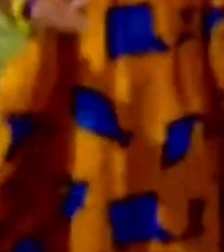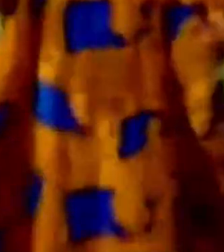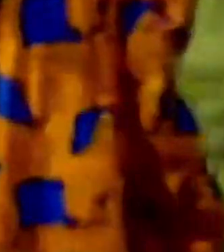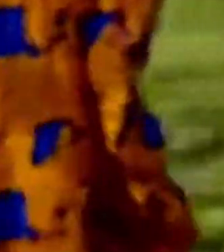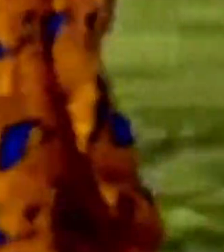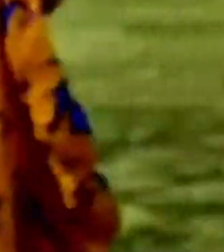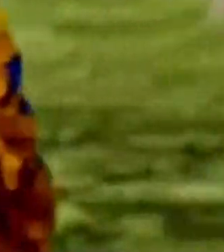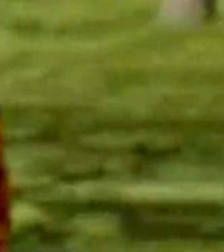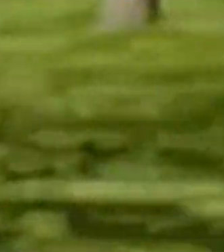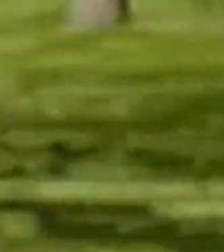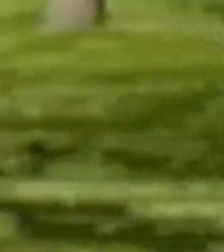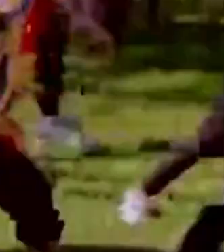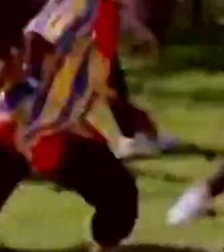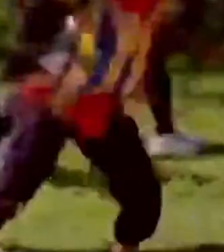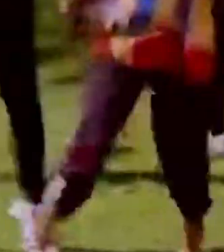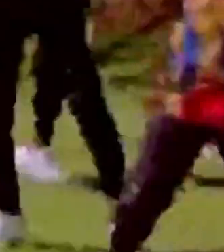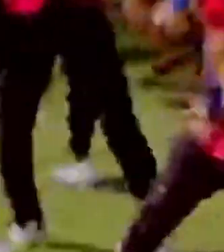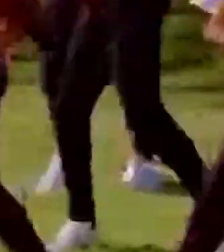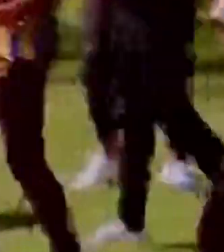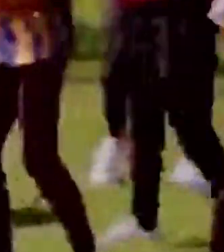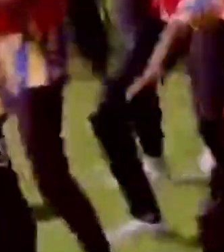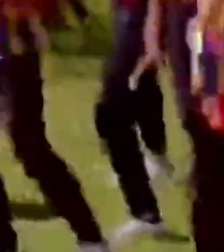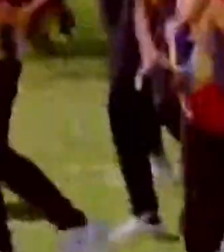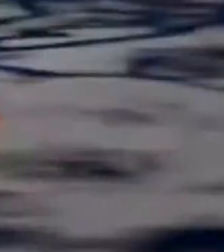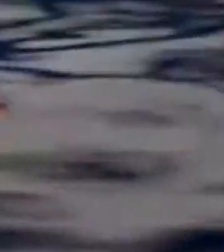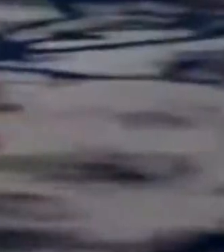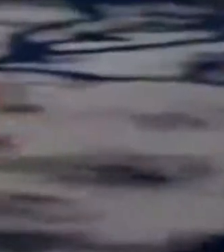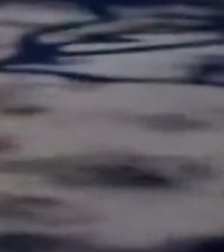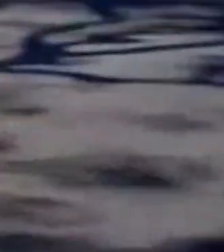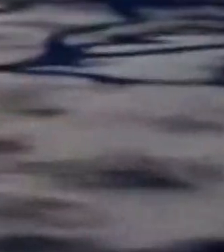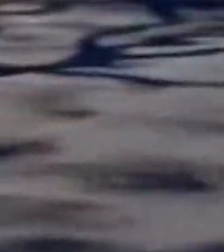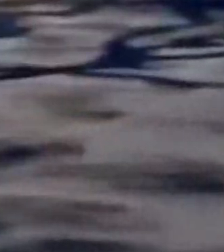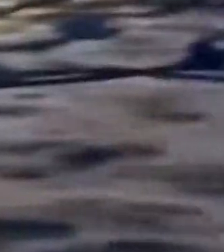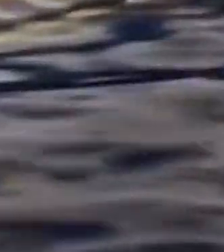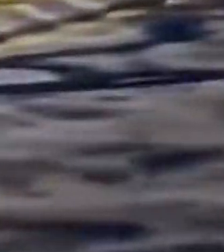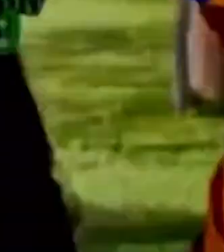misisitanga tonse yapenda we praise God all day look at the seas the winds